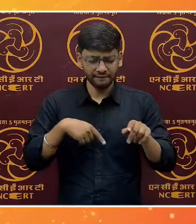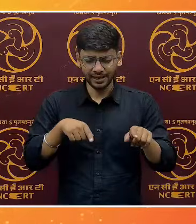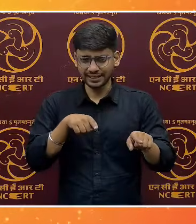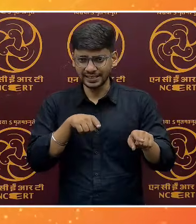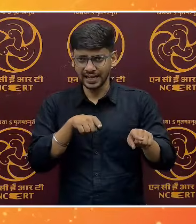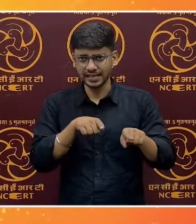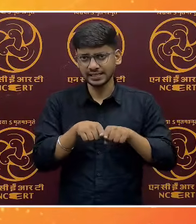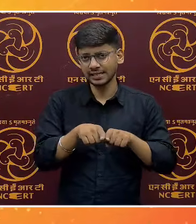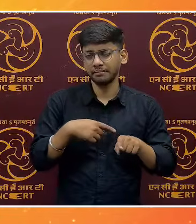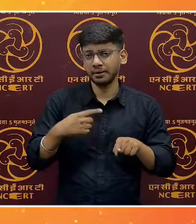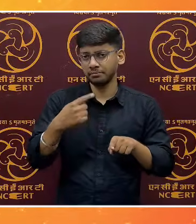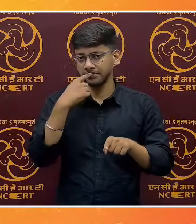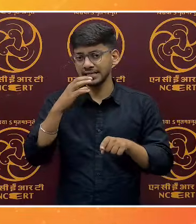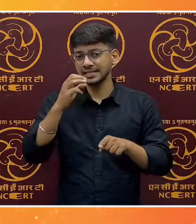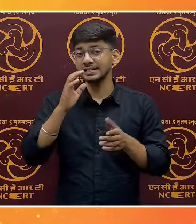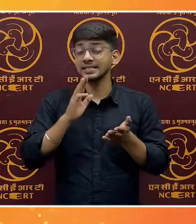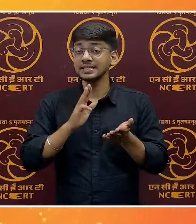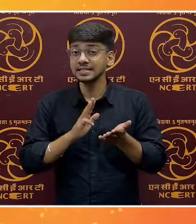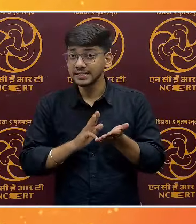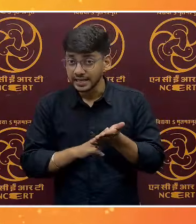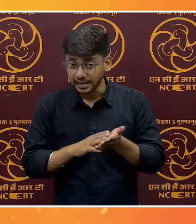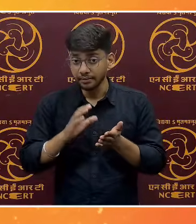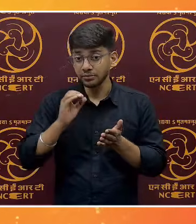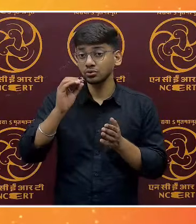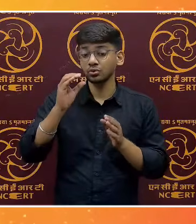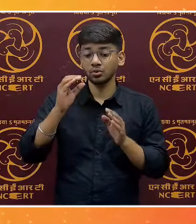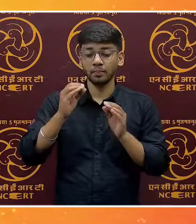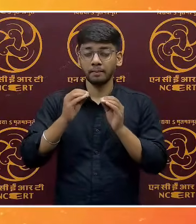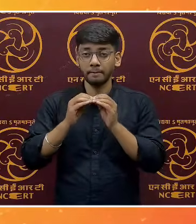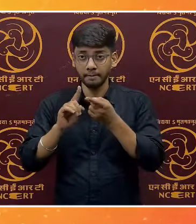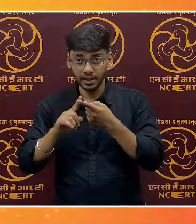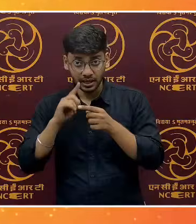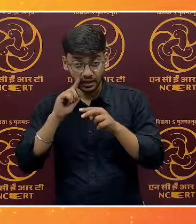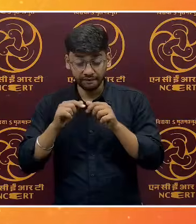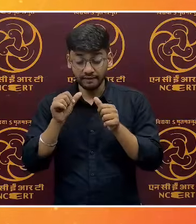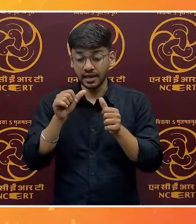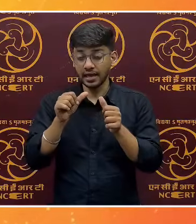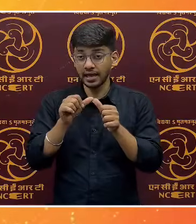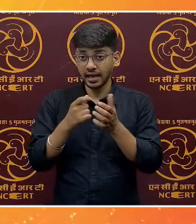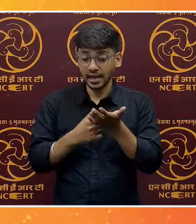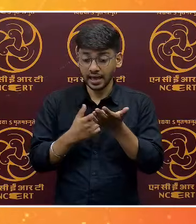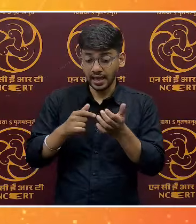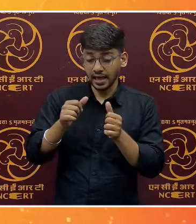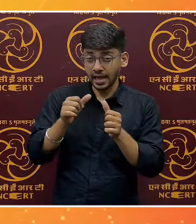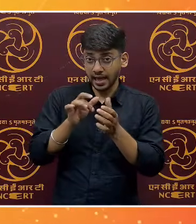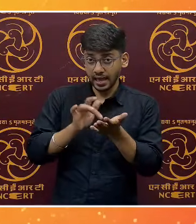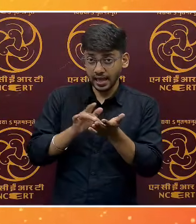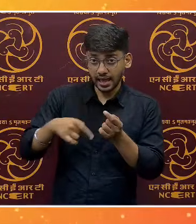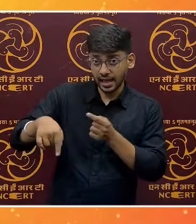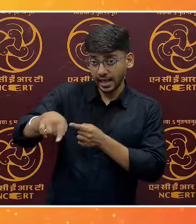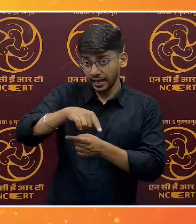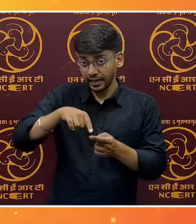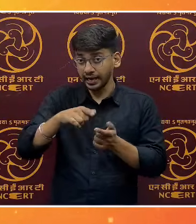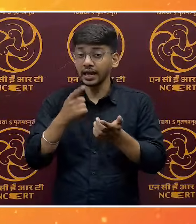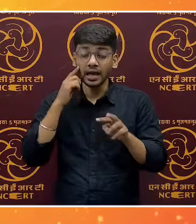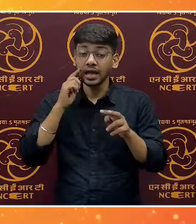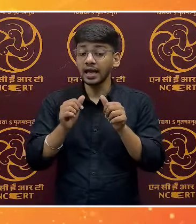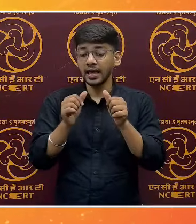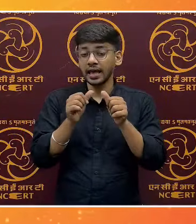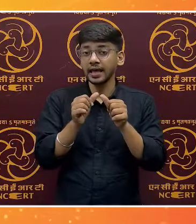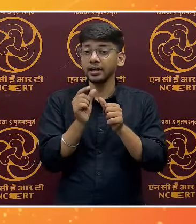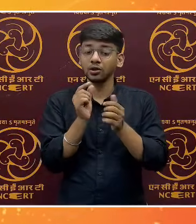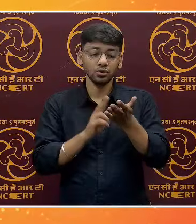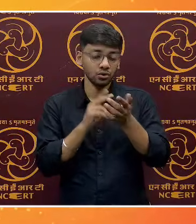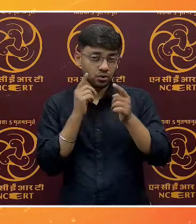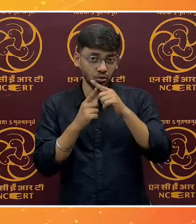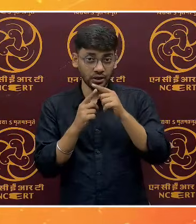centimeter, then we have to require centimeter cube. If we talk about area, then there are two parameters, one is length and other one is breadth, then